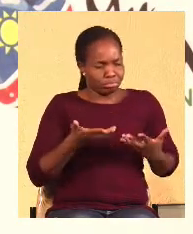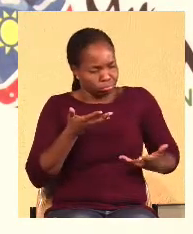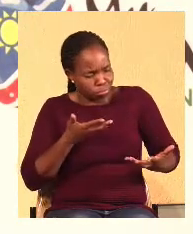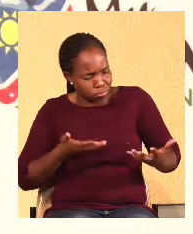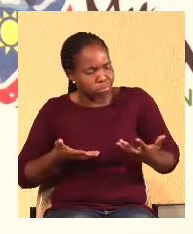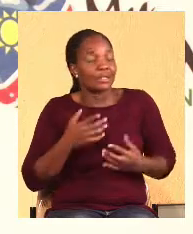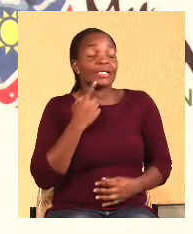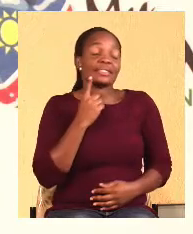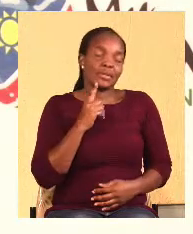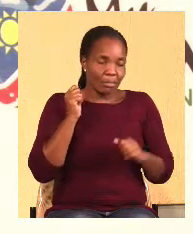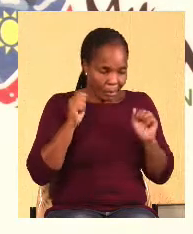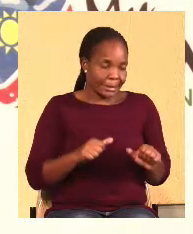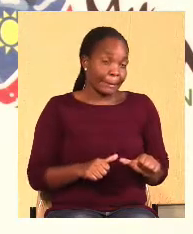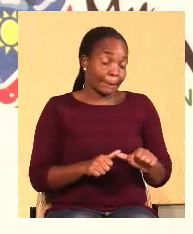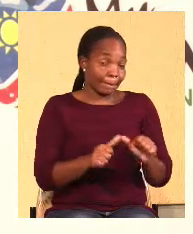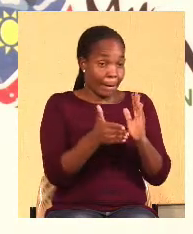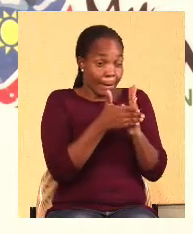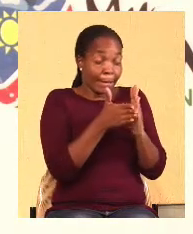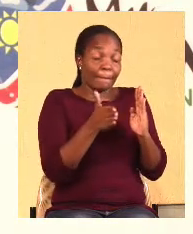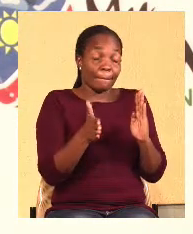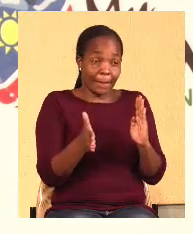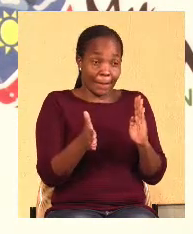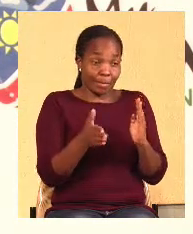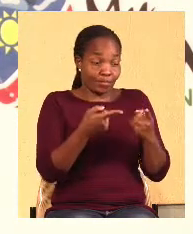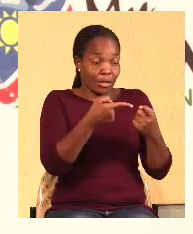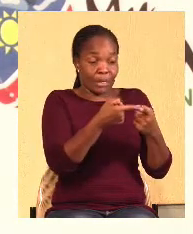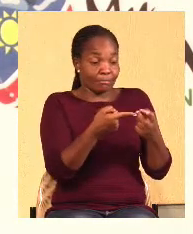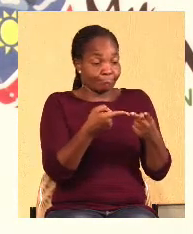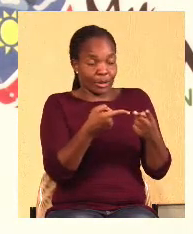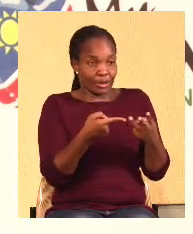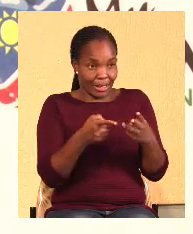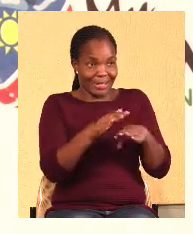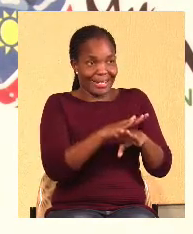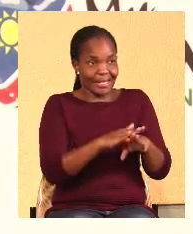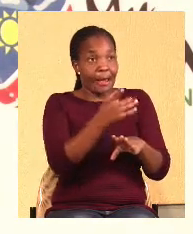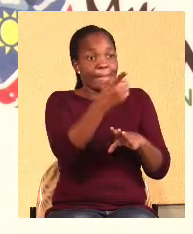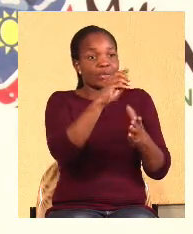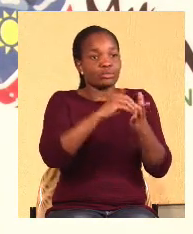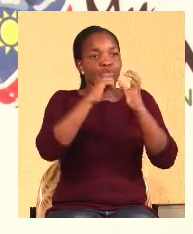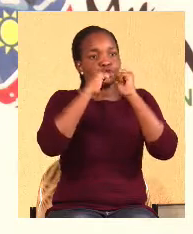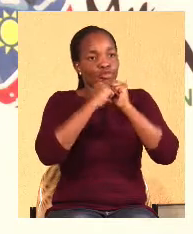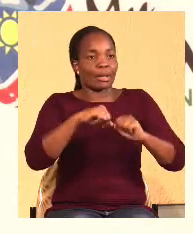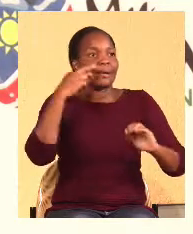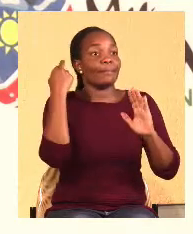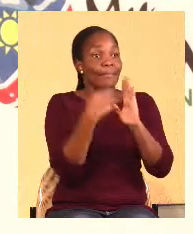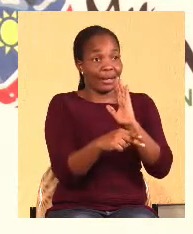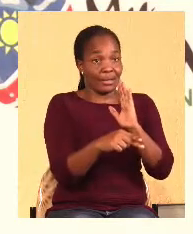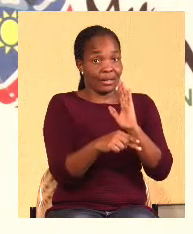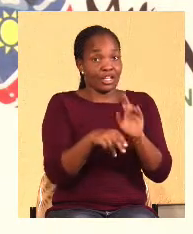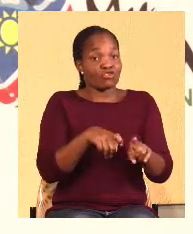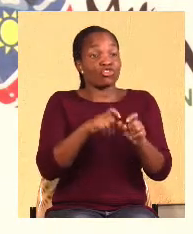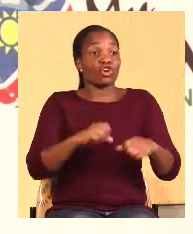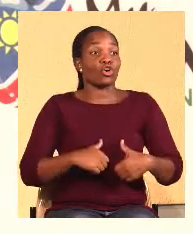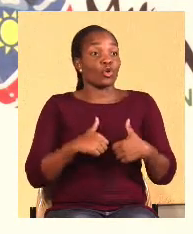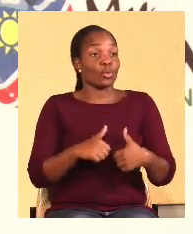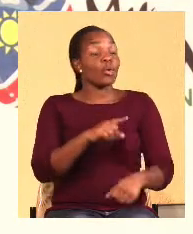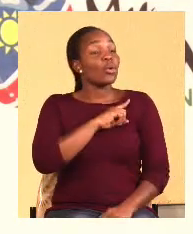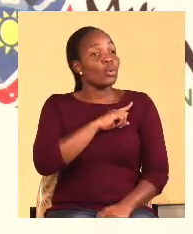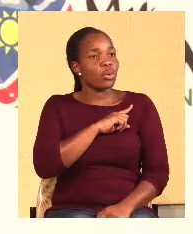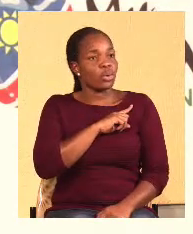we shall go ahead, open up these areas. However, we shall put certain health protocols in place to ensure